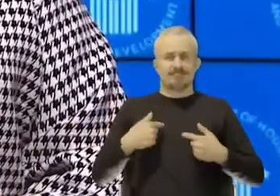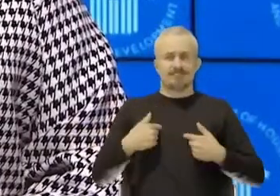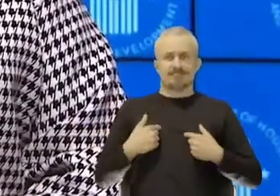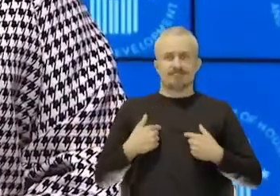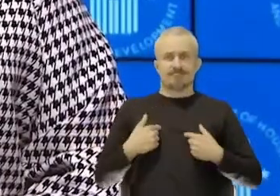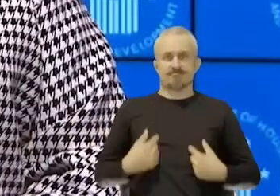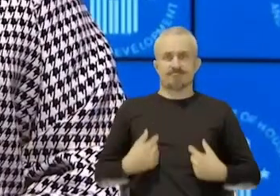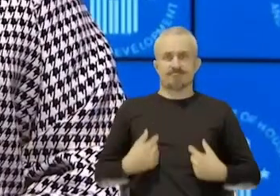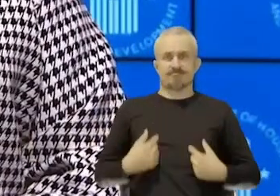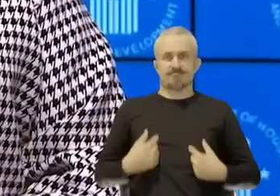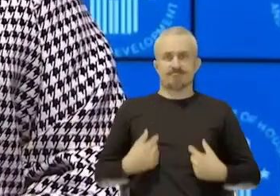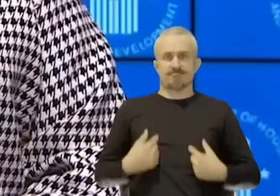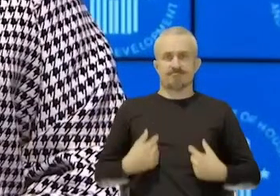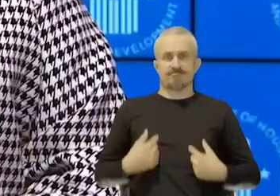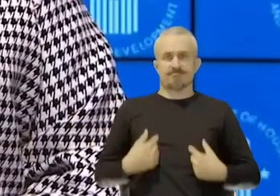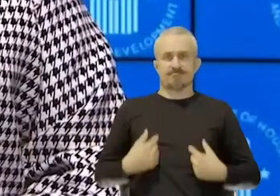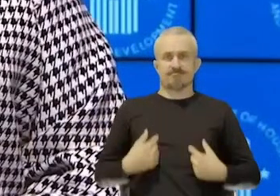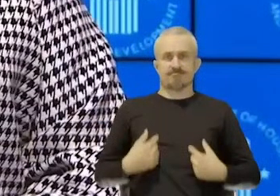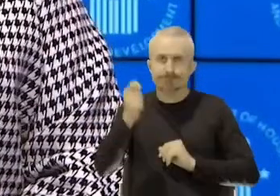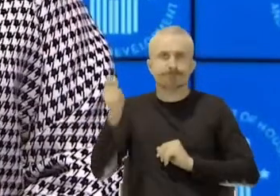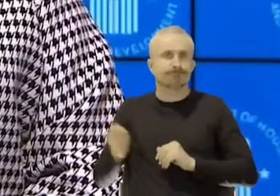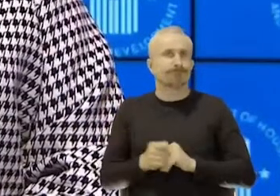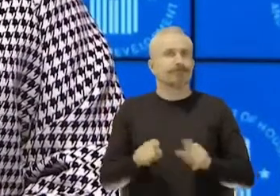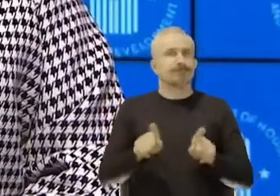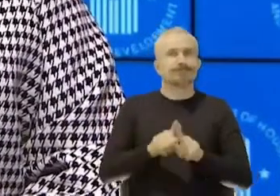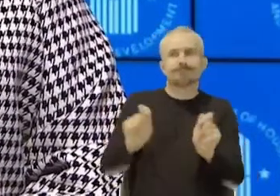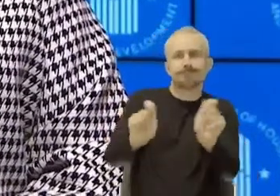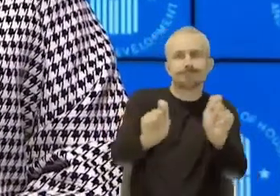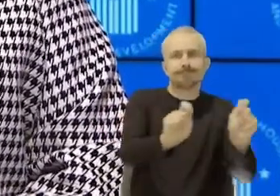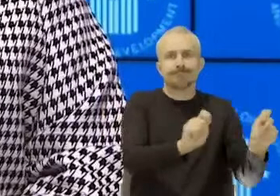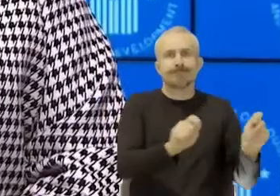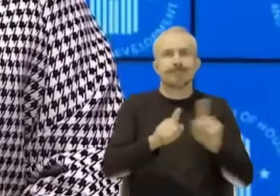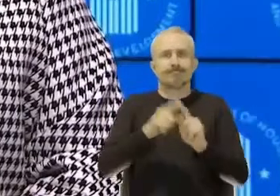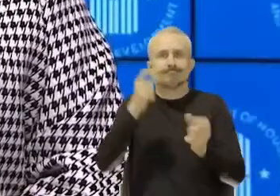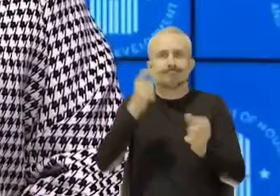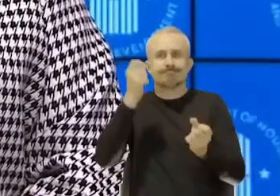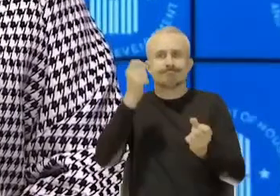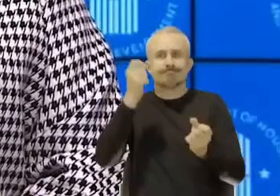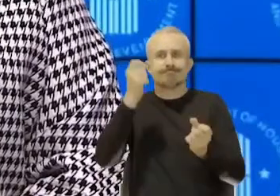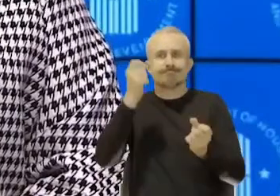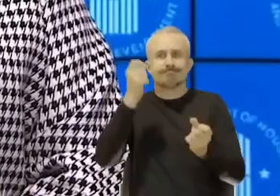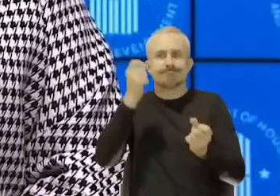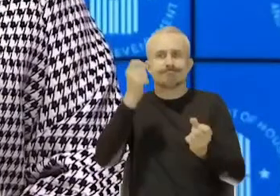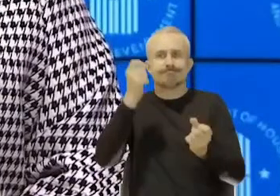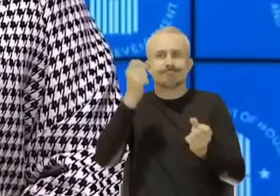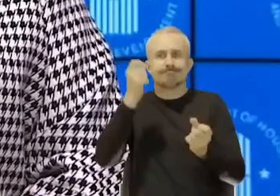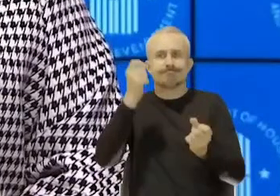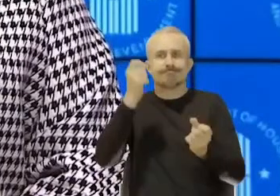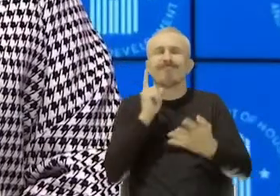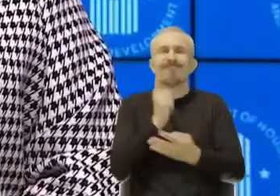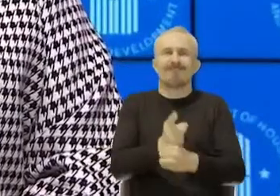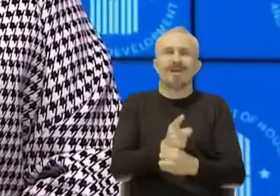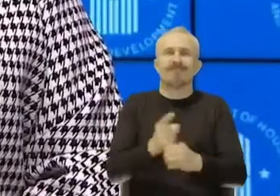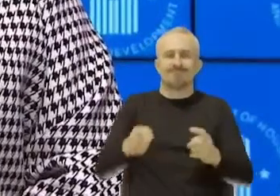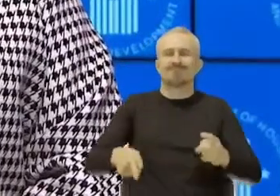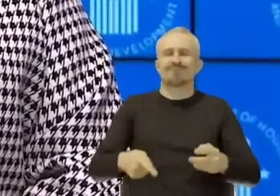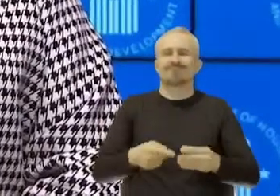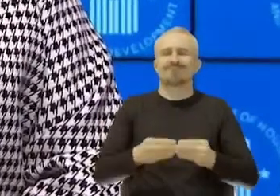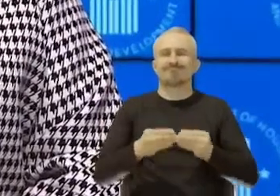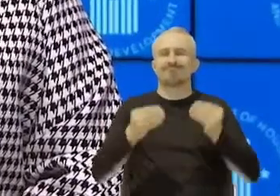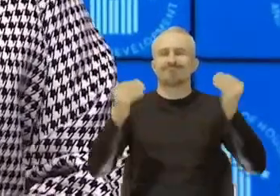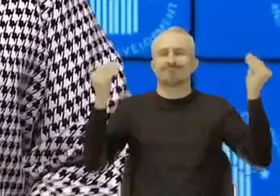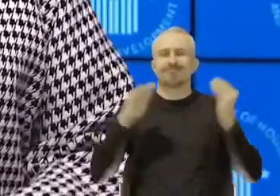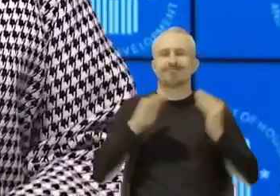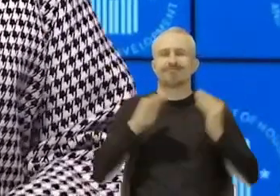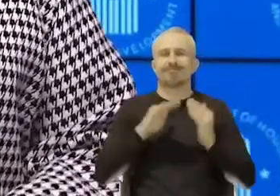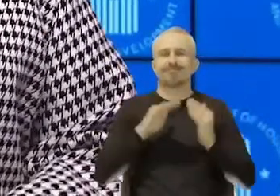economic prosperity, and true sustainability. I'm going to ask As we the turn audio now team to our common mission to pay attention. We've gone to the